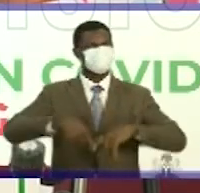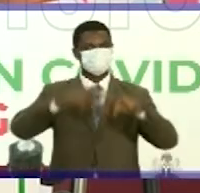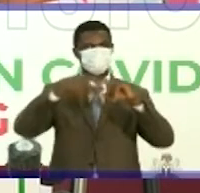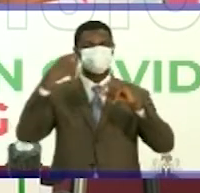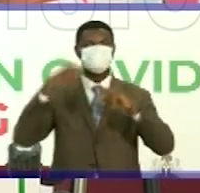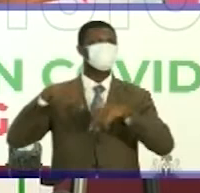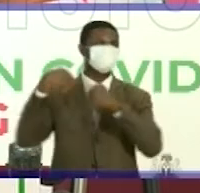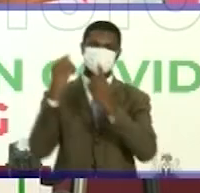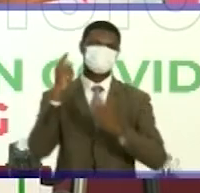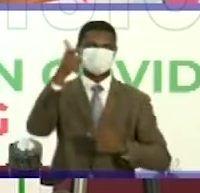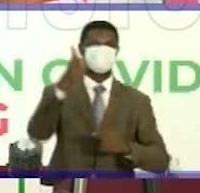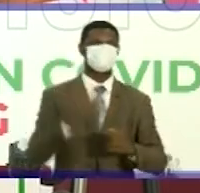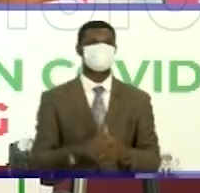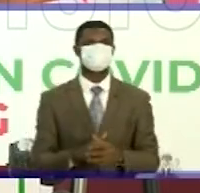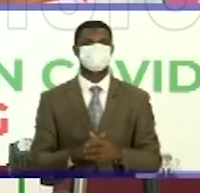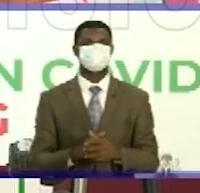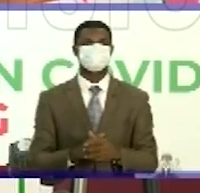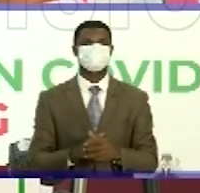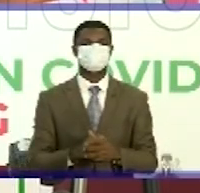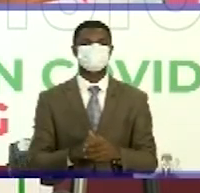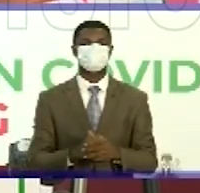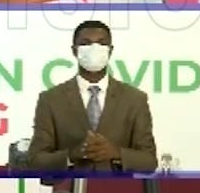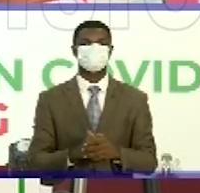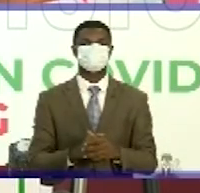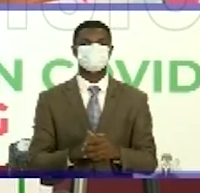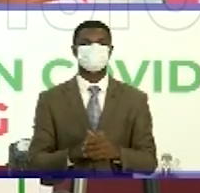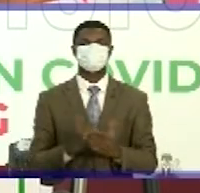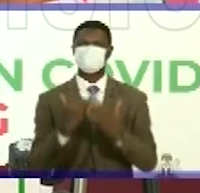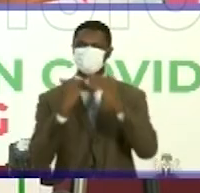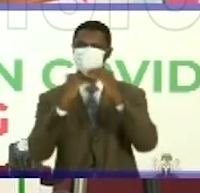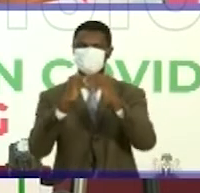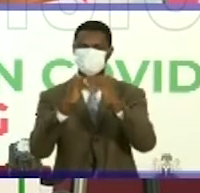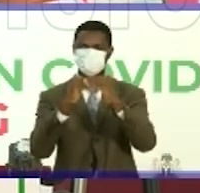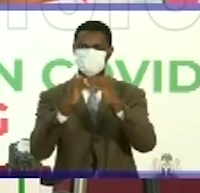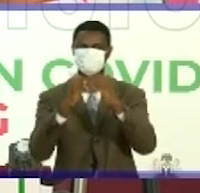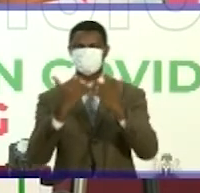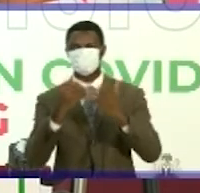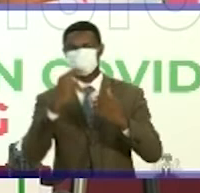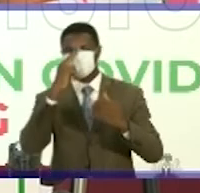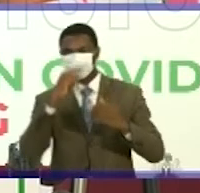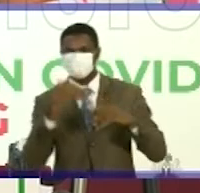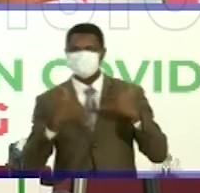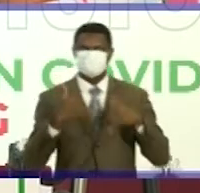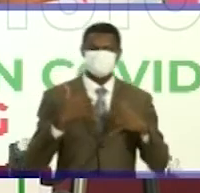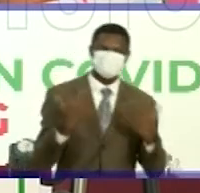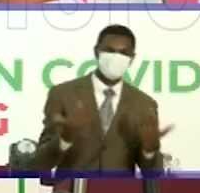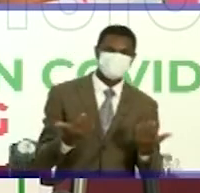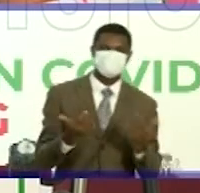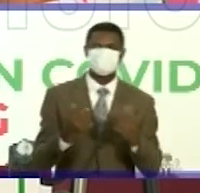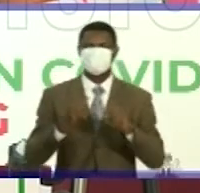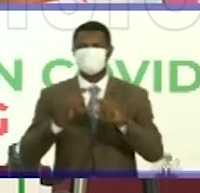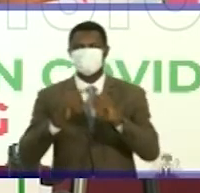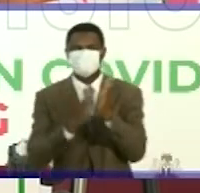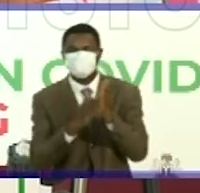The restrictions in the education and entertainment sector, as well as for other activities